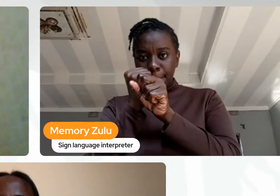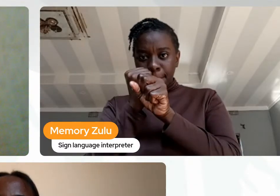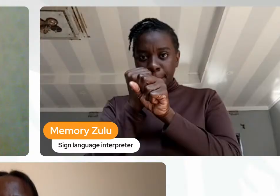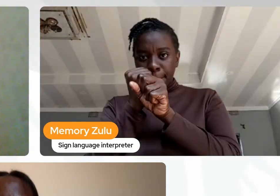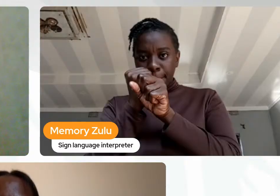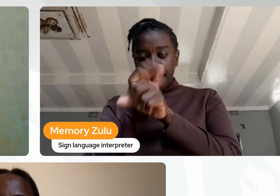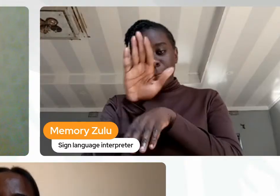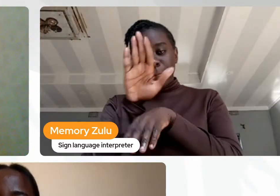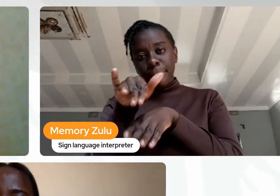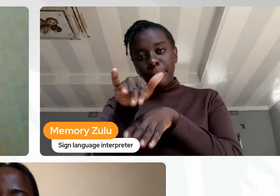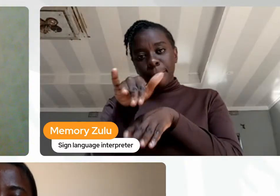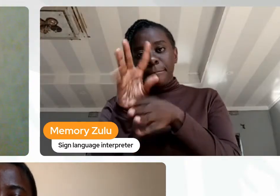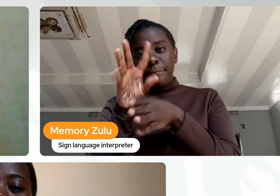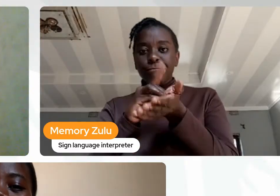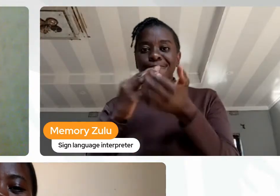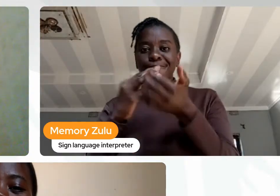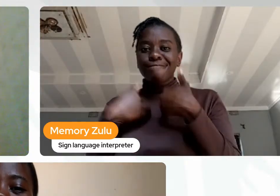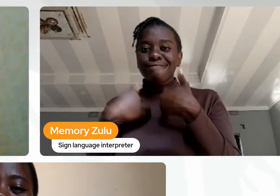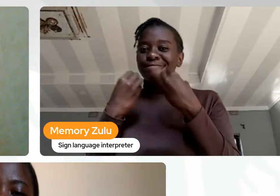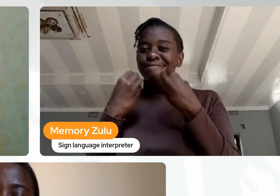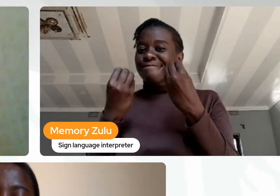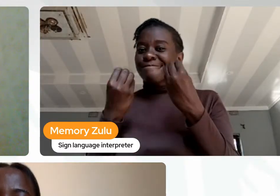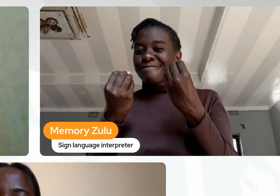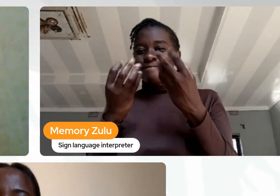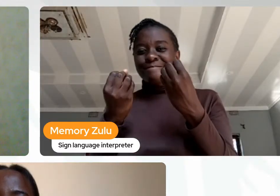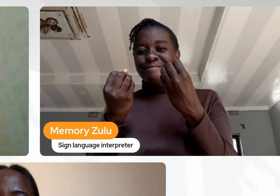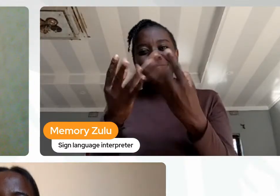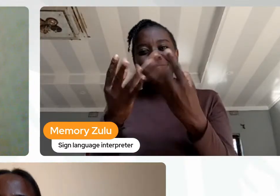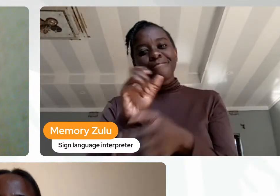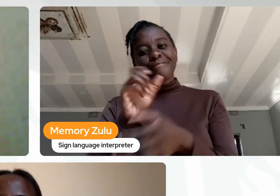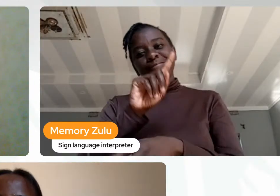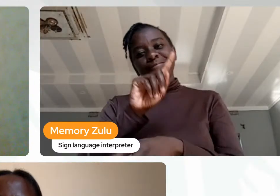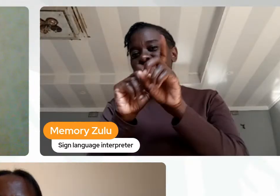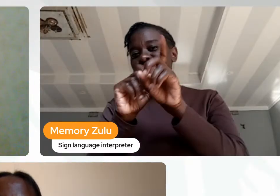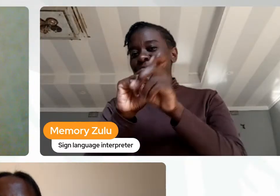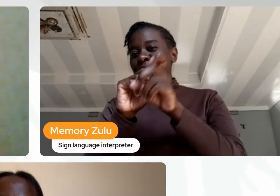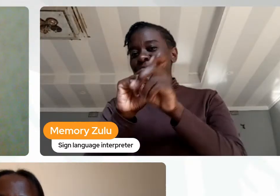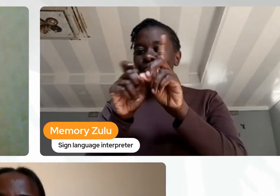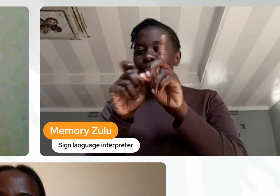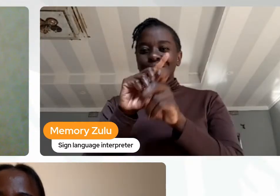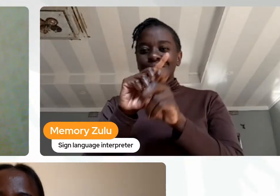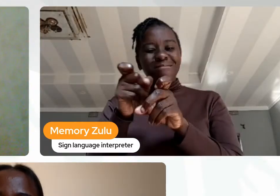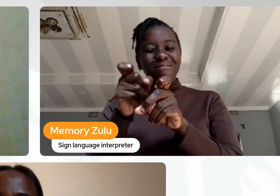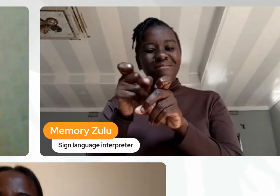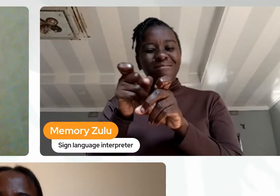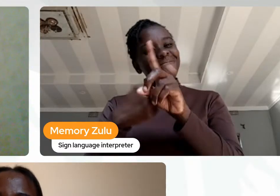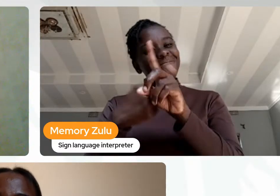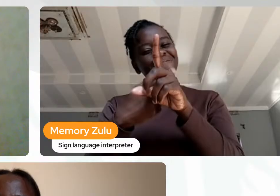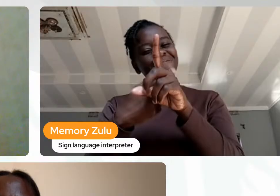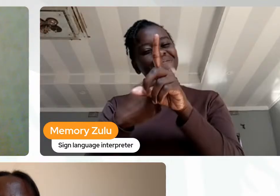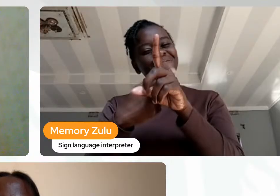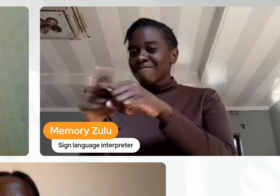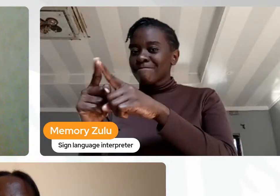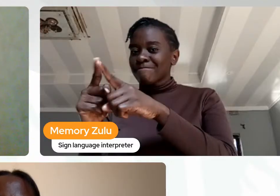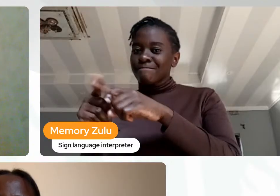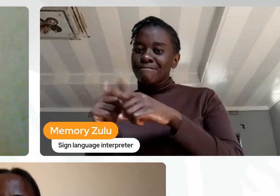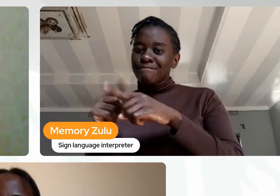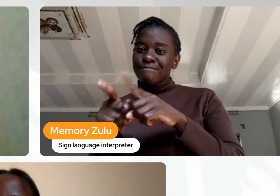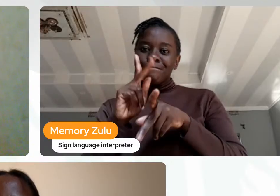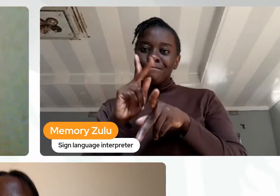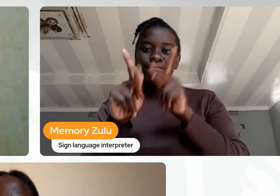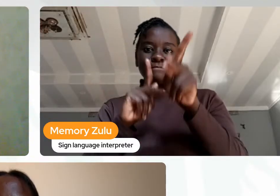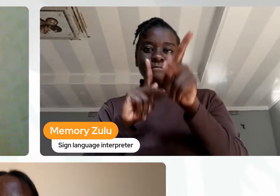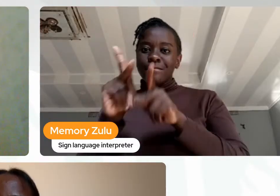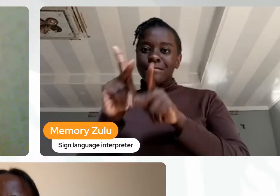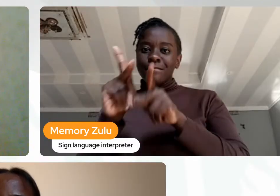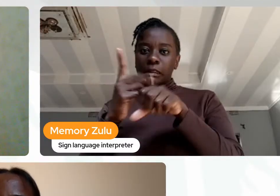also respond to that are coming from the comment section, and it seems like we're running out of time, so we can maybe